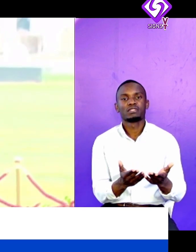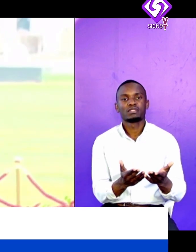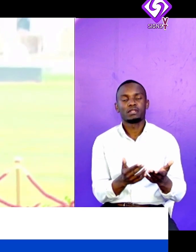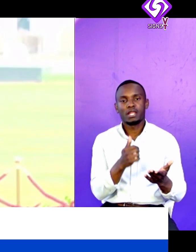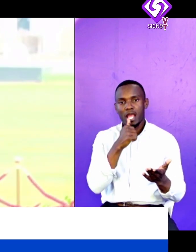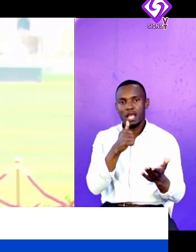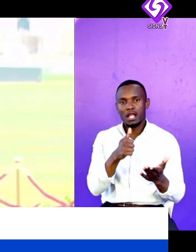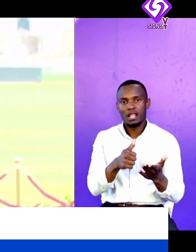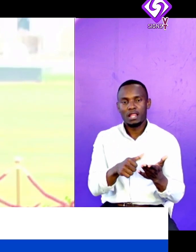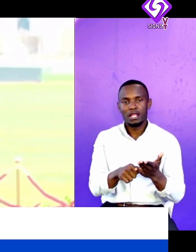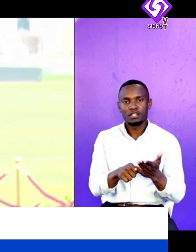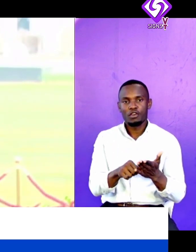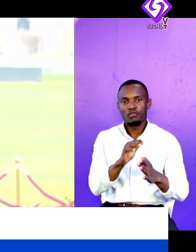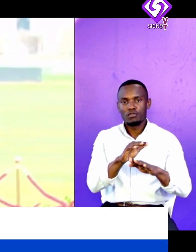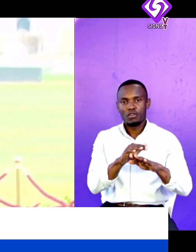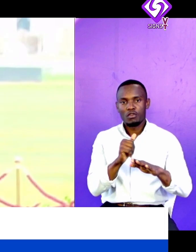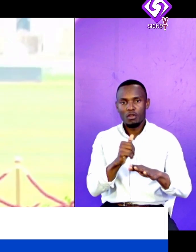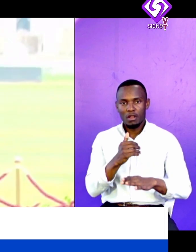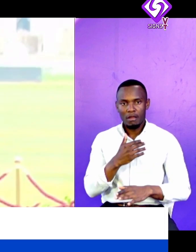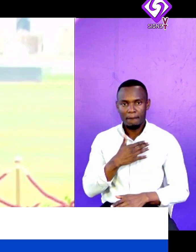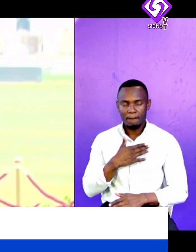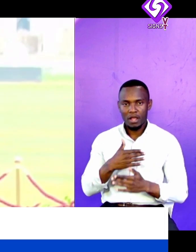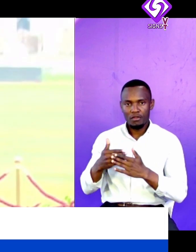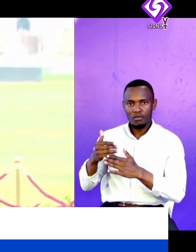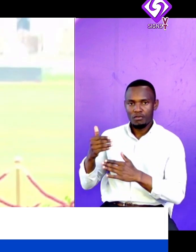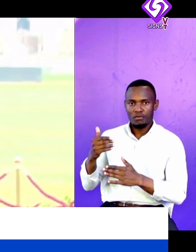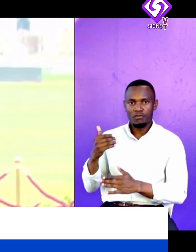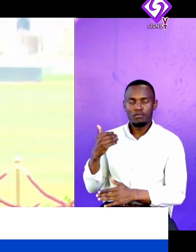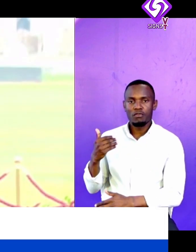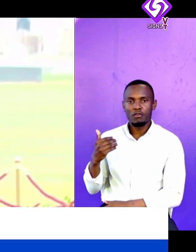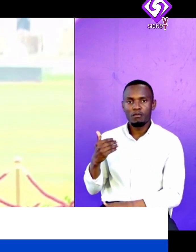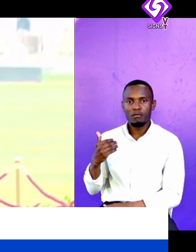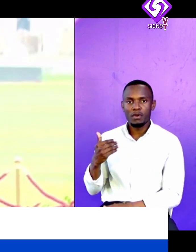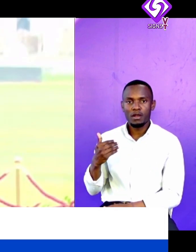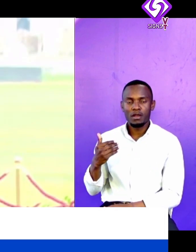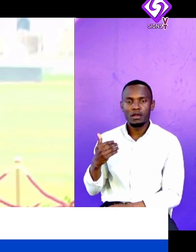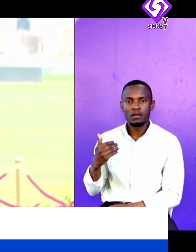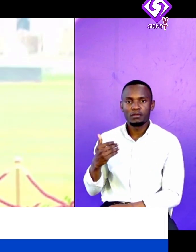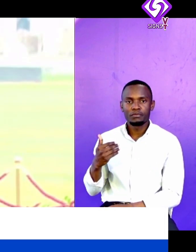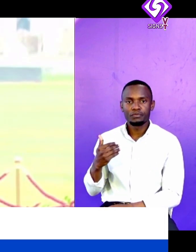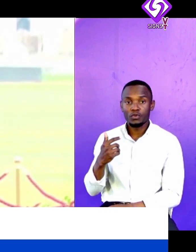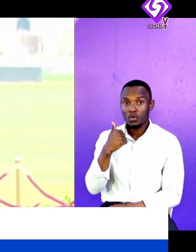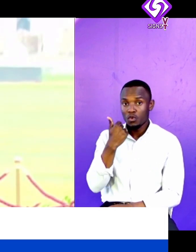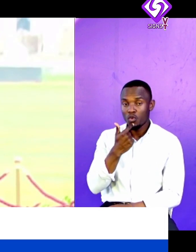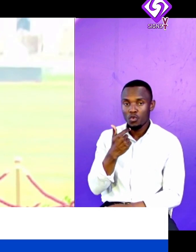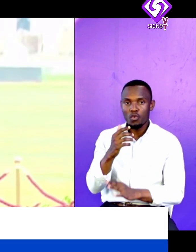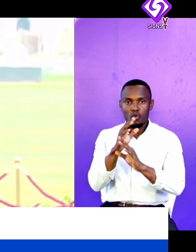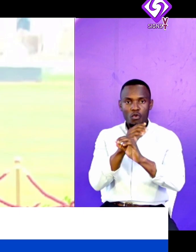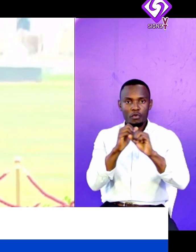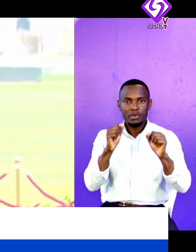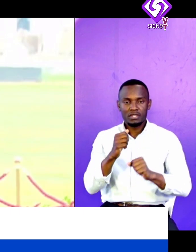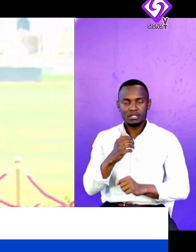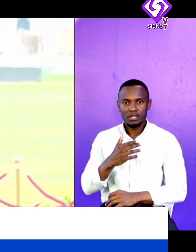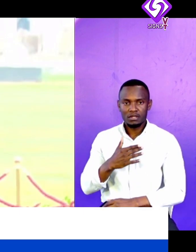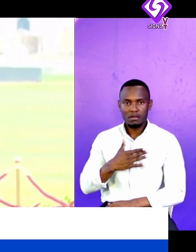of recall of my esteemed predecessor, as well as the letter of credence by which His Excellency